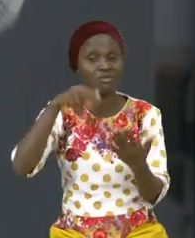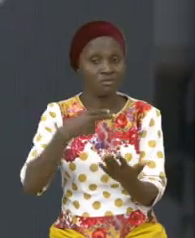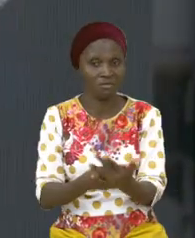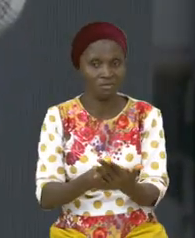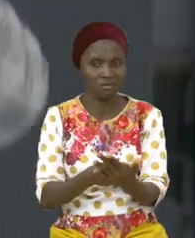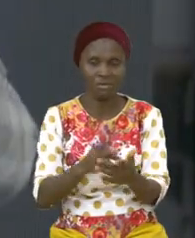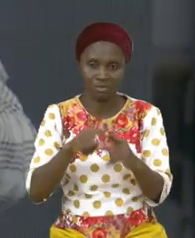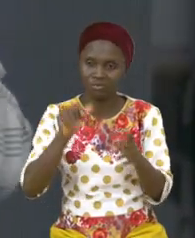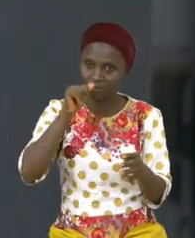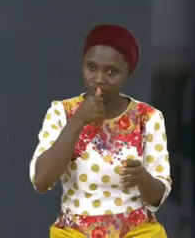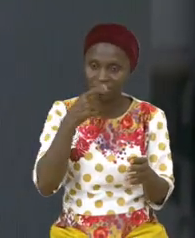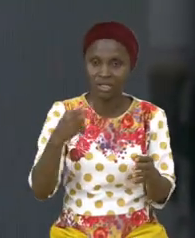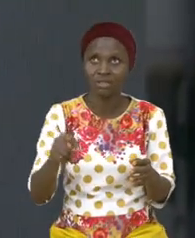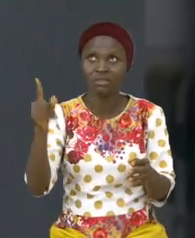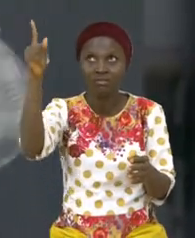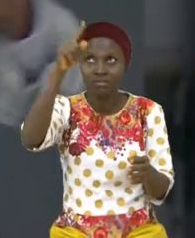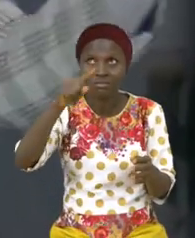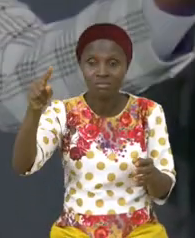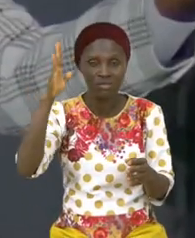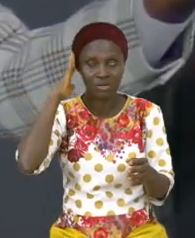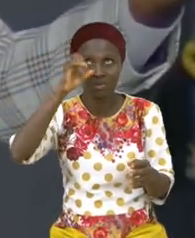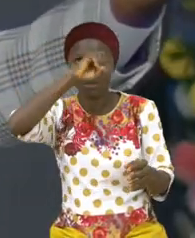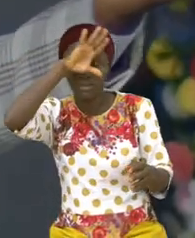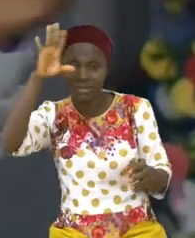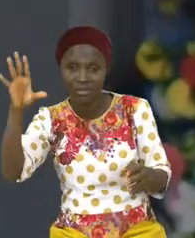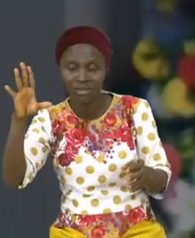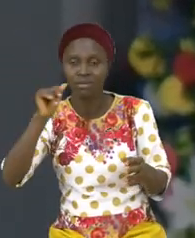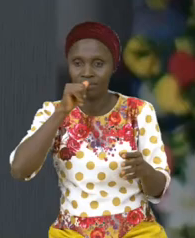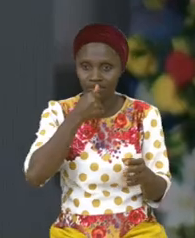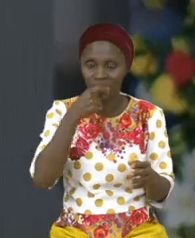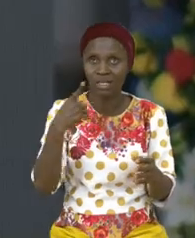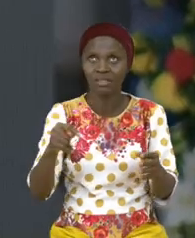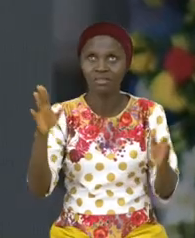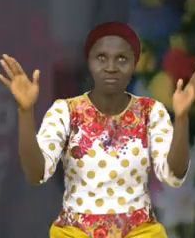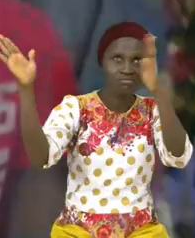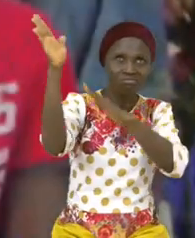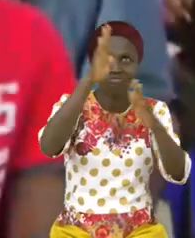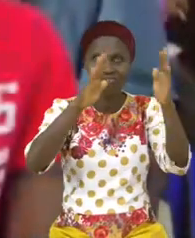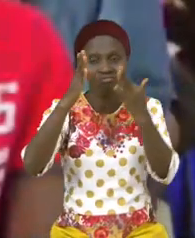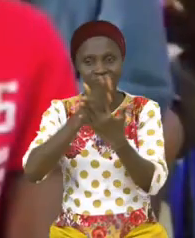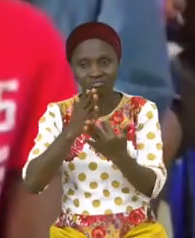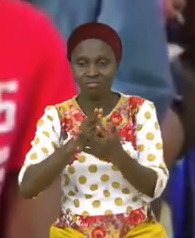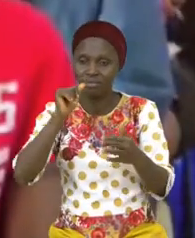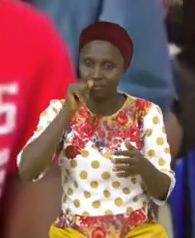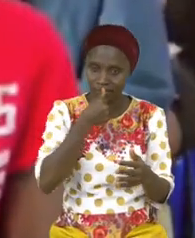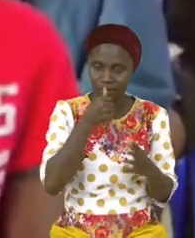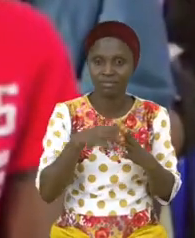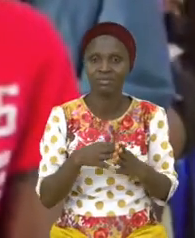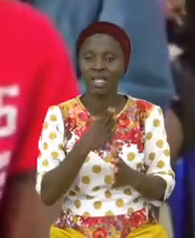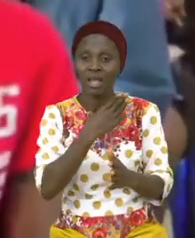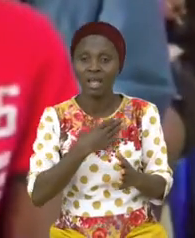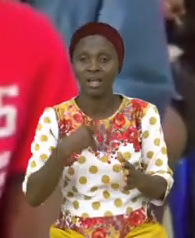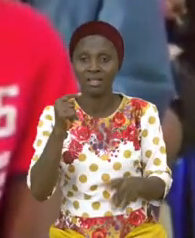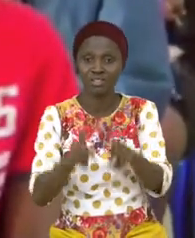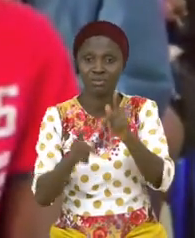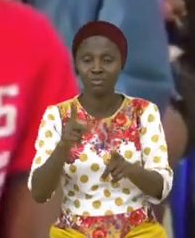The sun will shine, endurance. The wind will blow, endurance. And people who